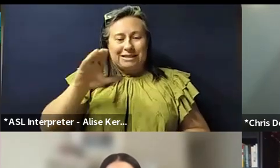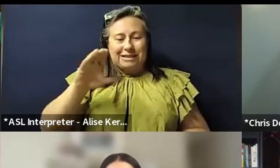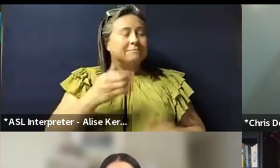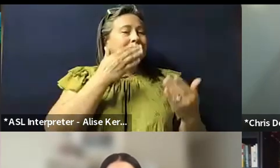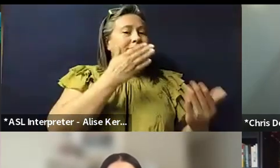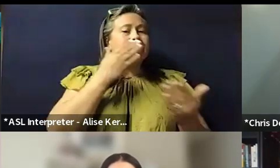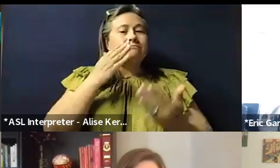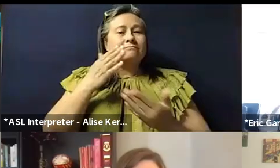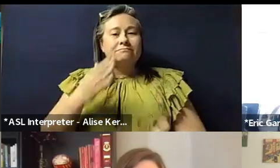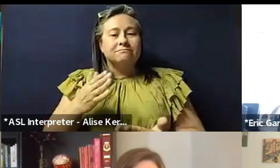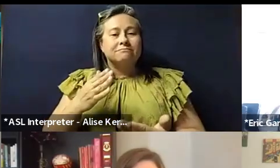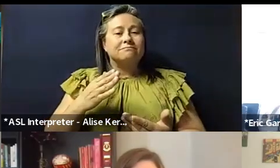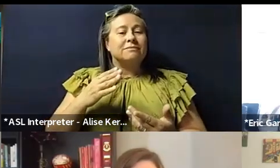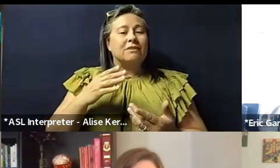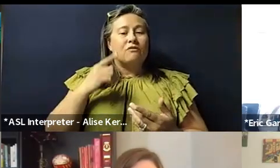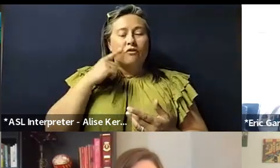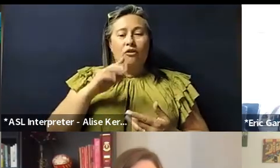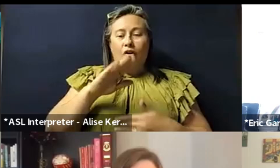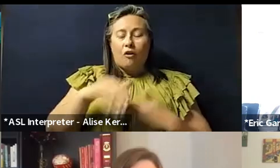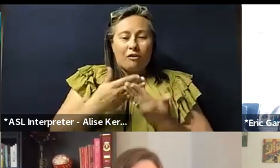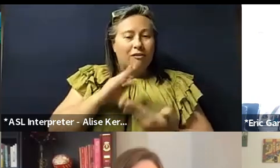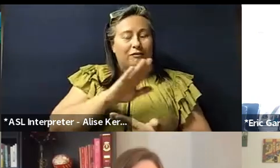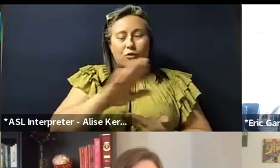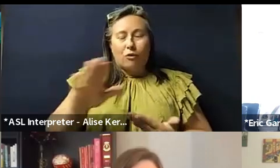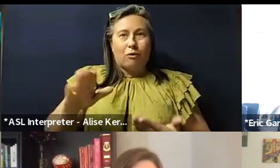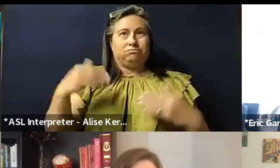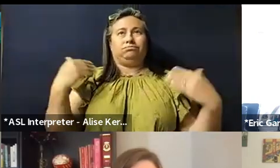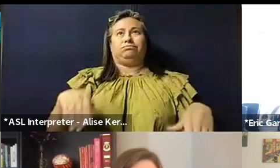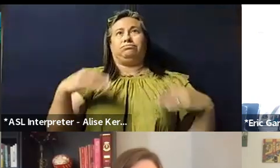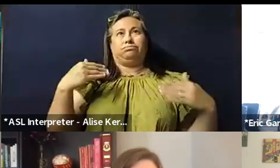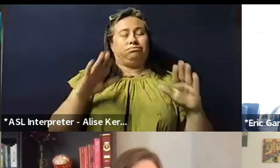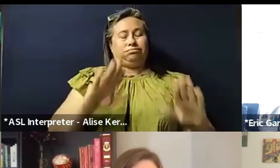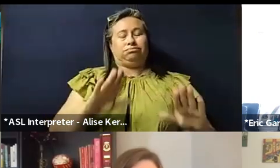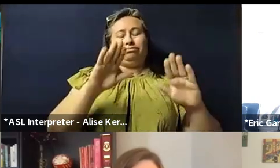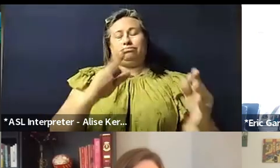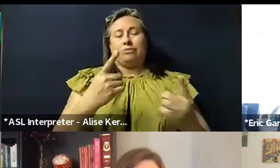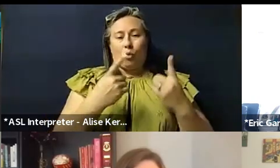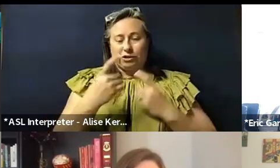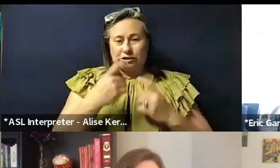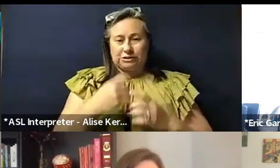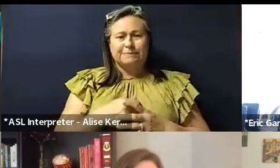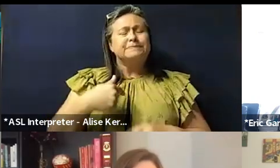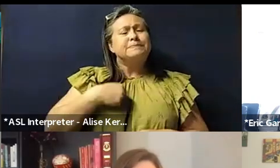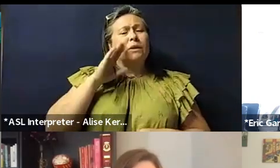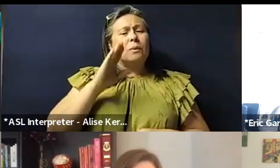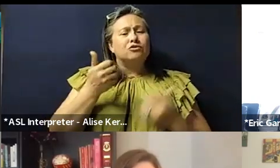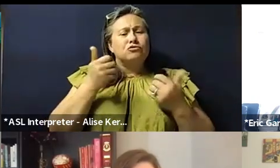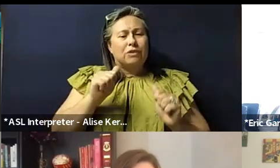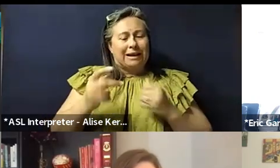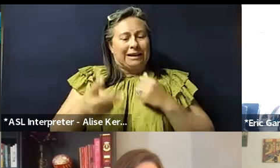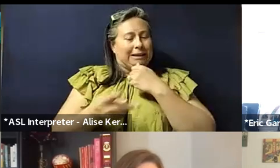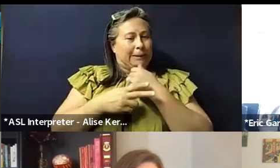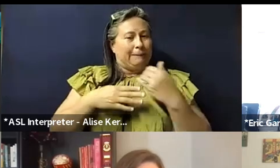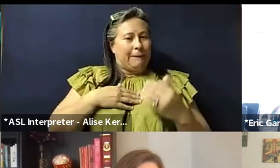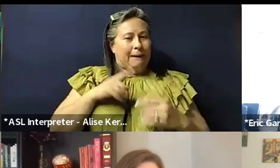Magna, Sarah, and Nina for your incredible questions. I'm going to try to keep my questions brief